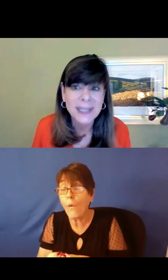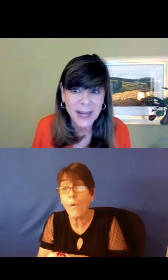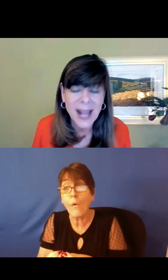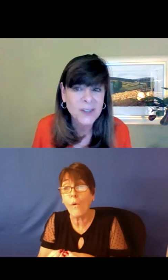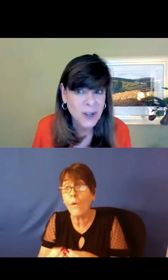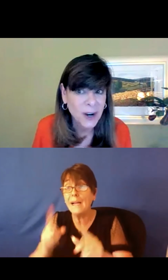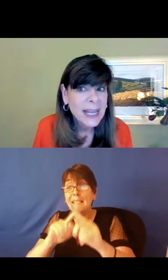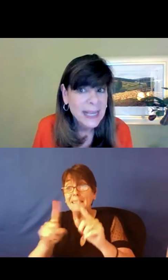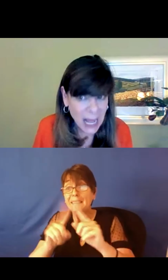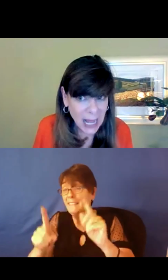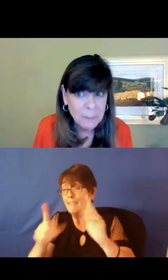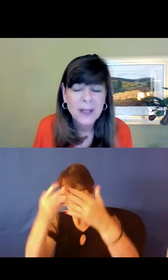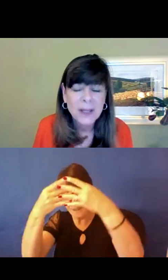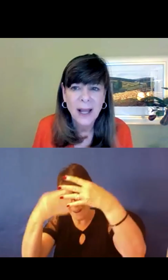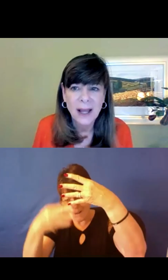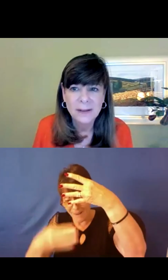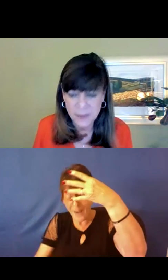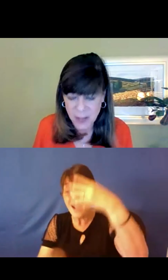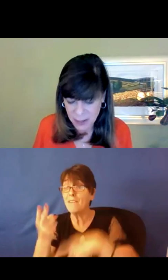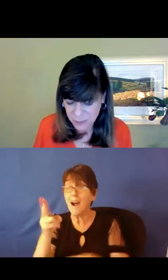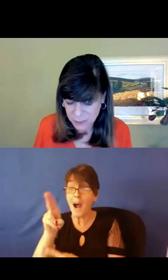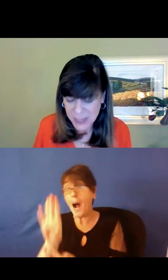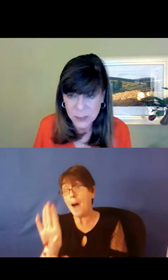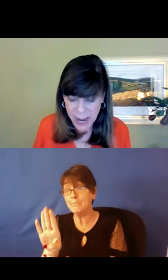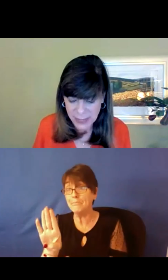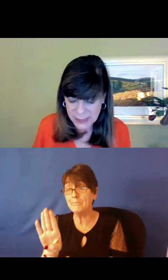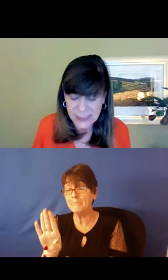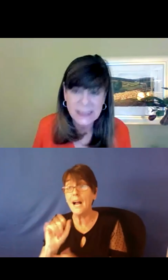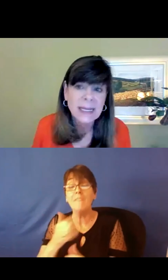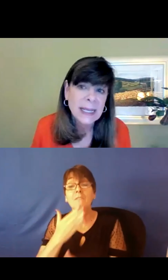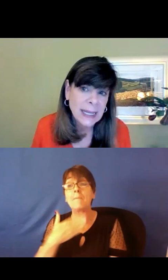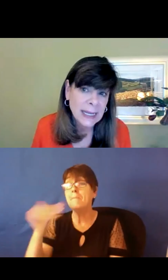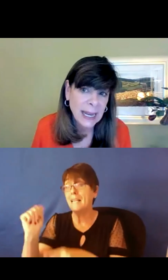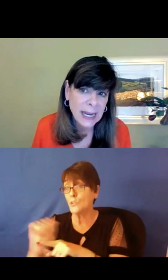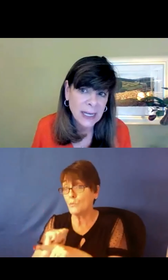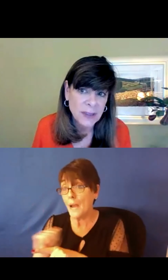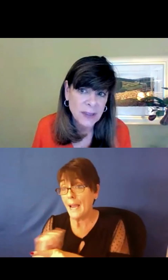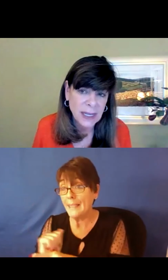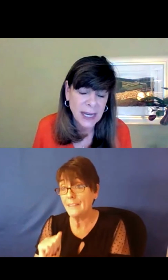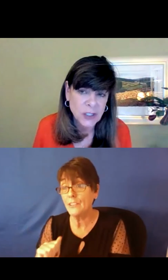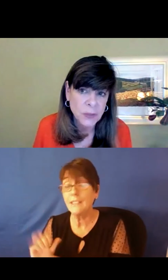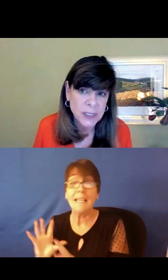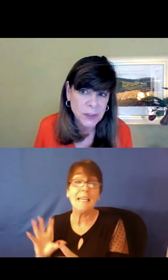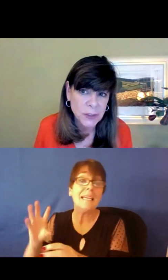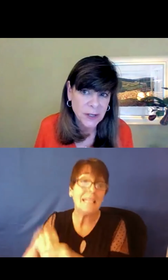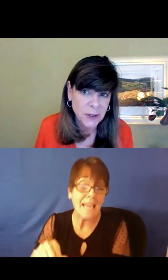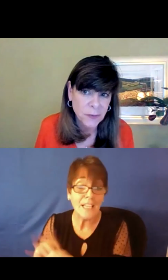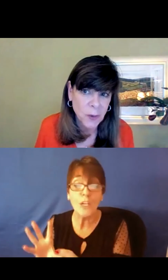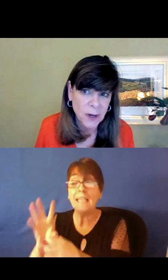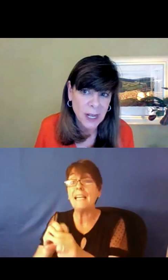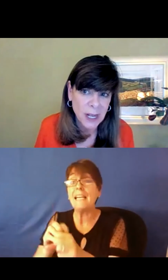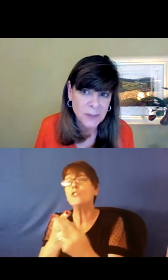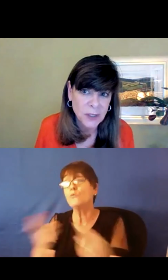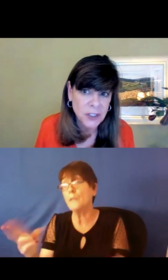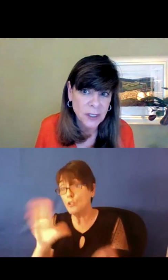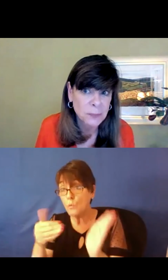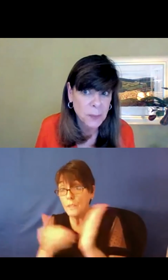repertoire, clearinghouse or hub of best practices. Engage, the Engaged Resource Center